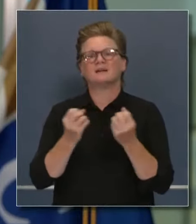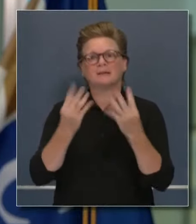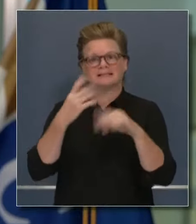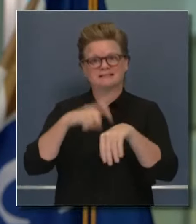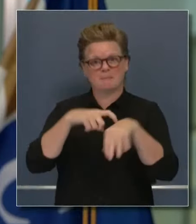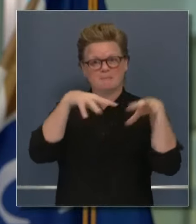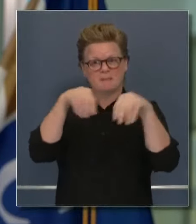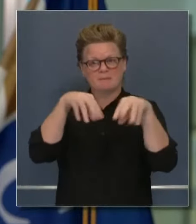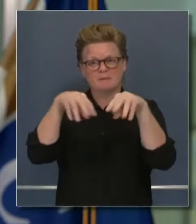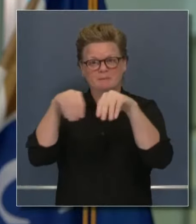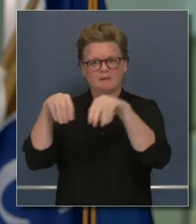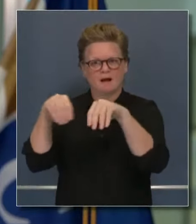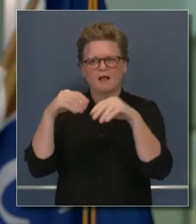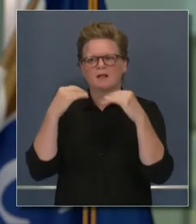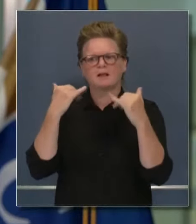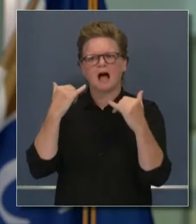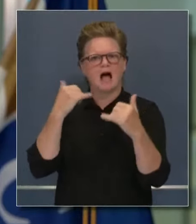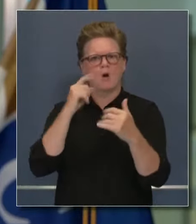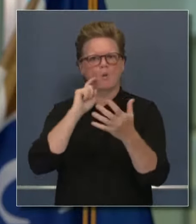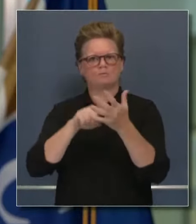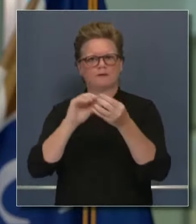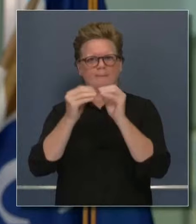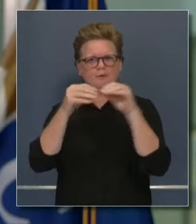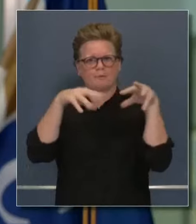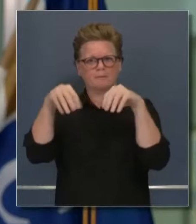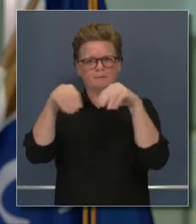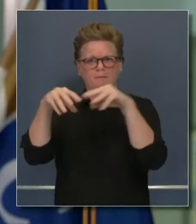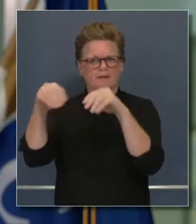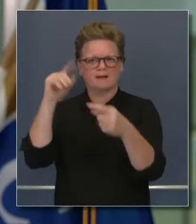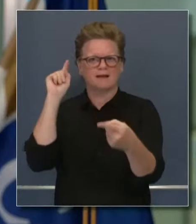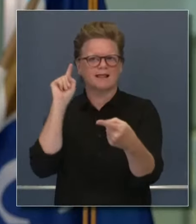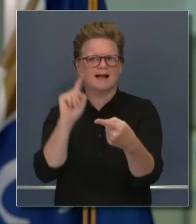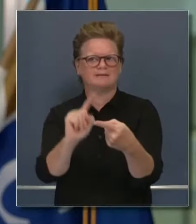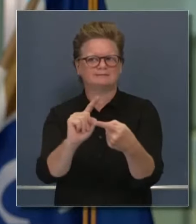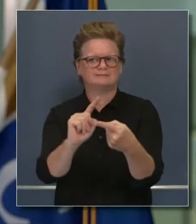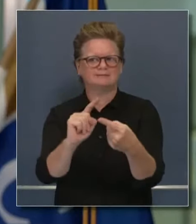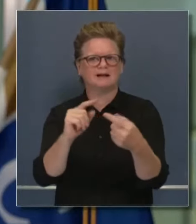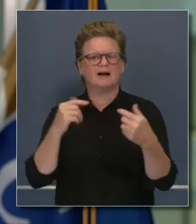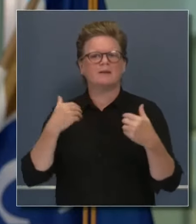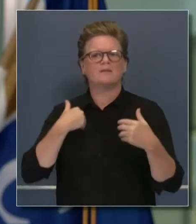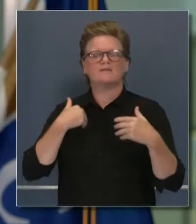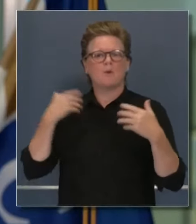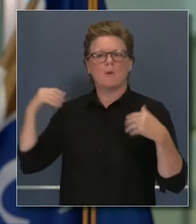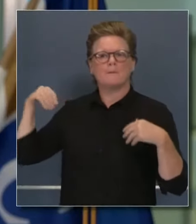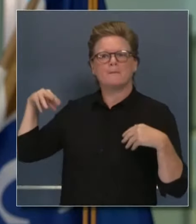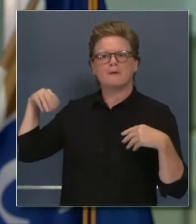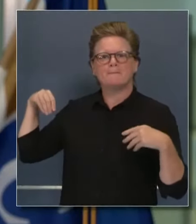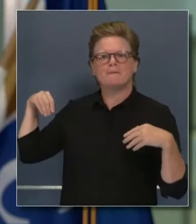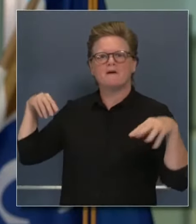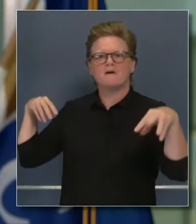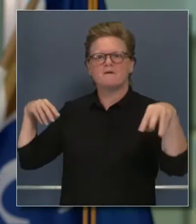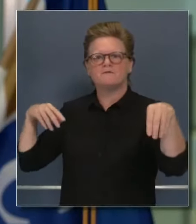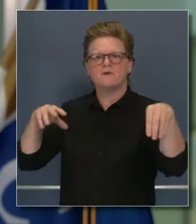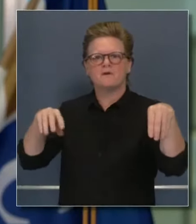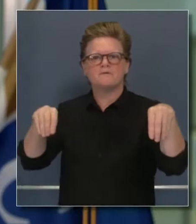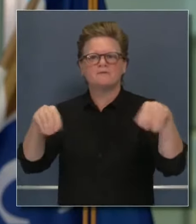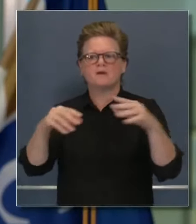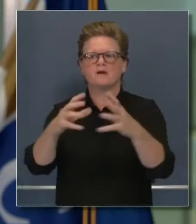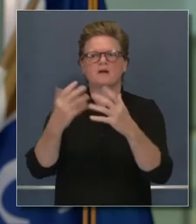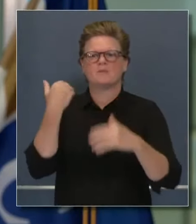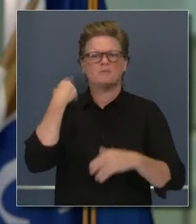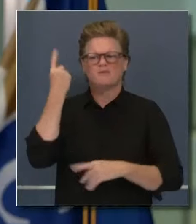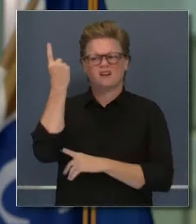far looked to have improved, meaning a year ago, I would have imagined more customers being impacted for a longer period of time. There's